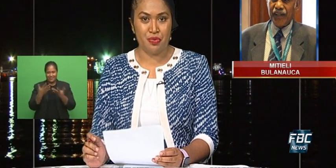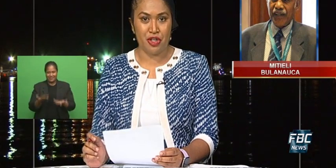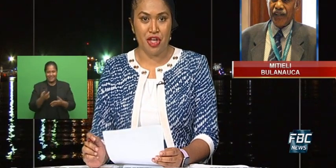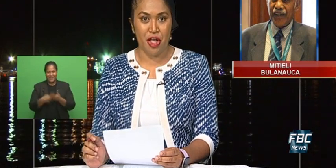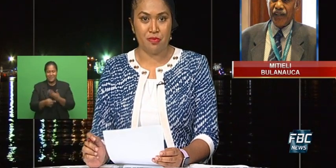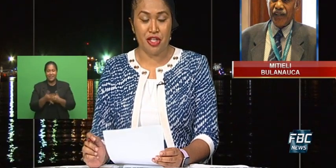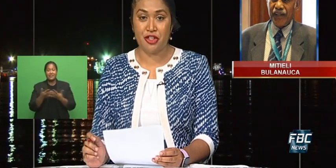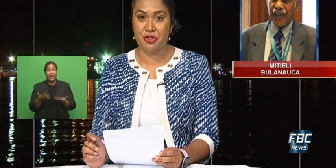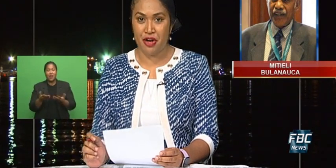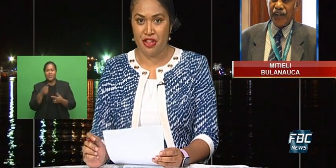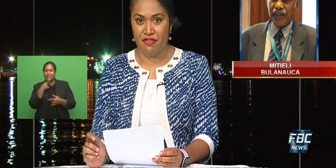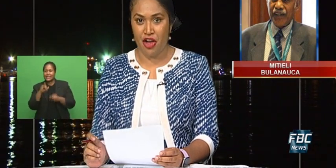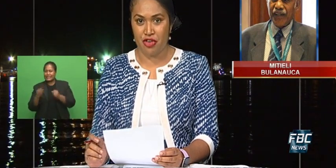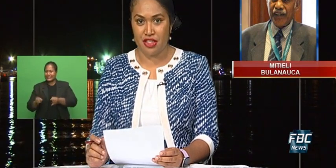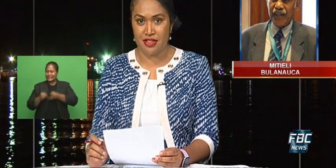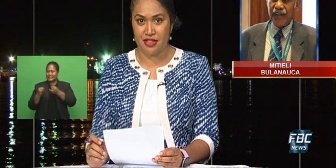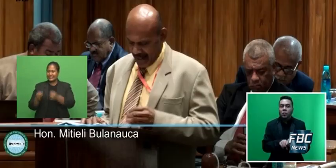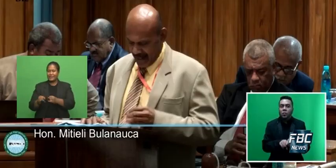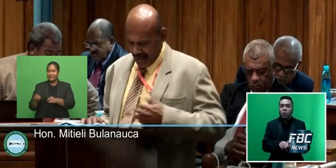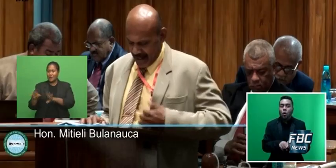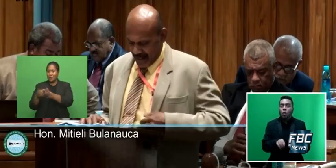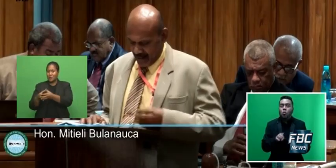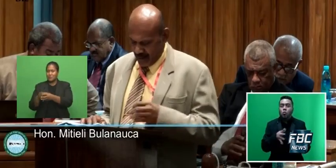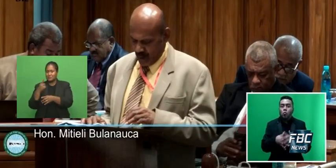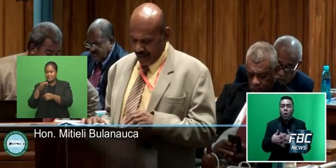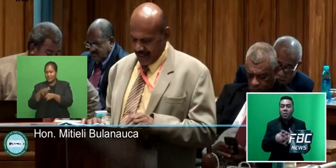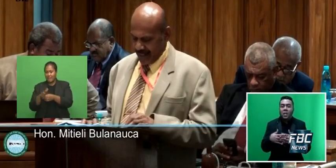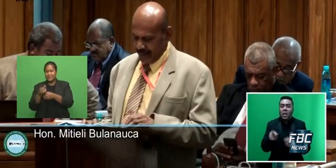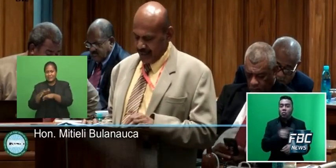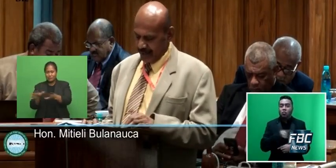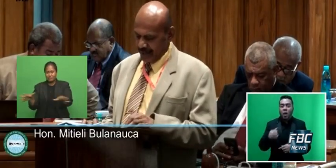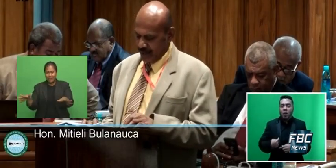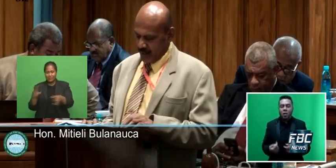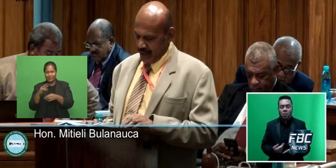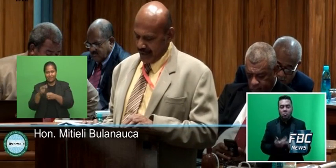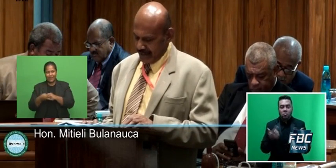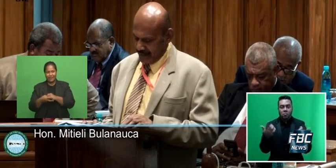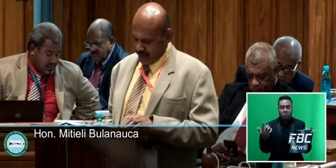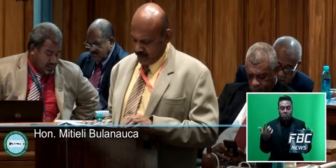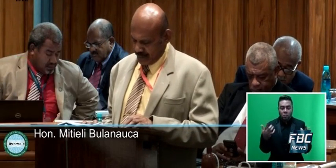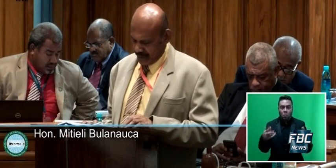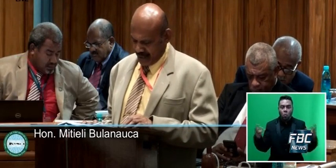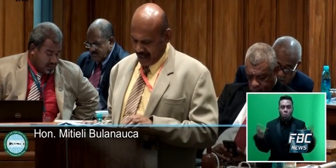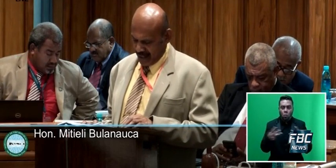groups which helped in the spread of the virus. Following that, perhaps a world